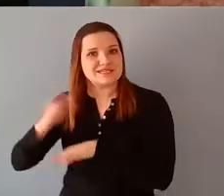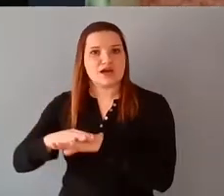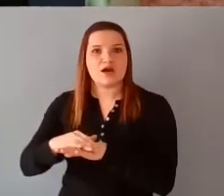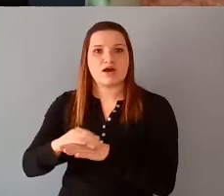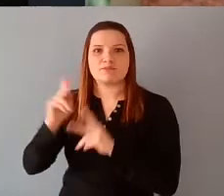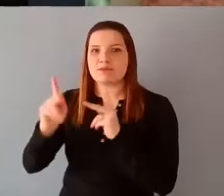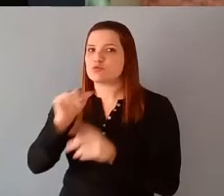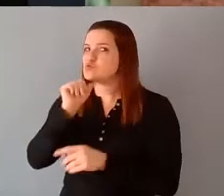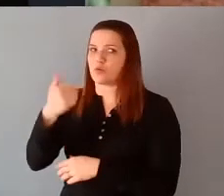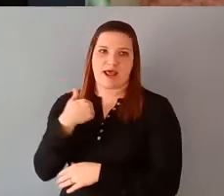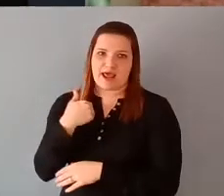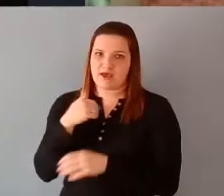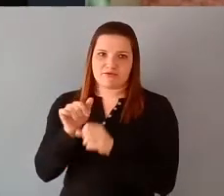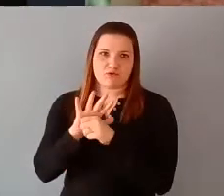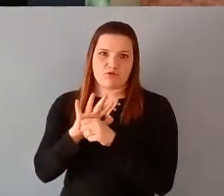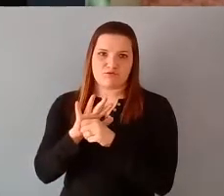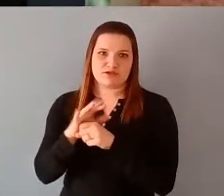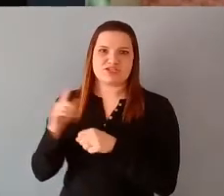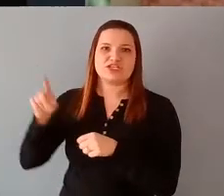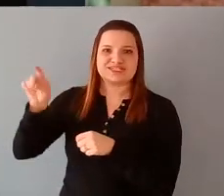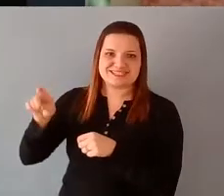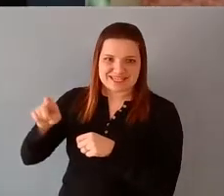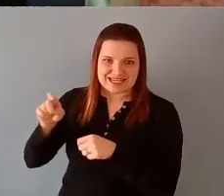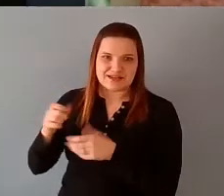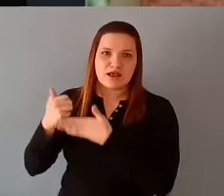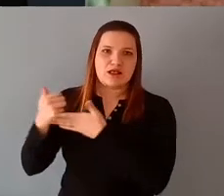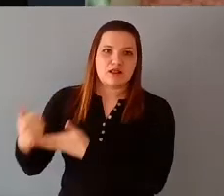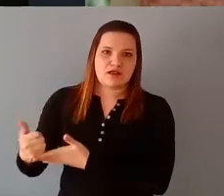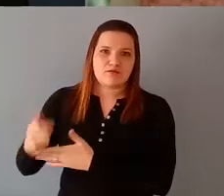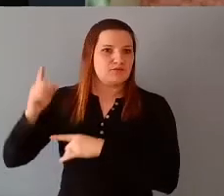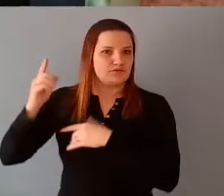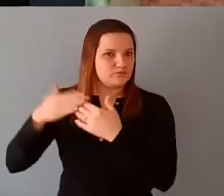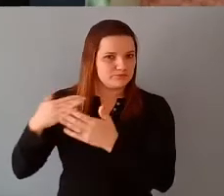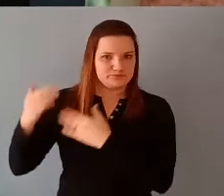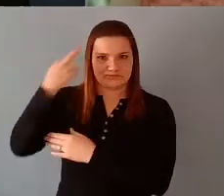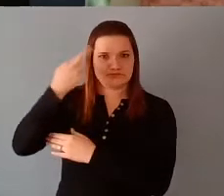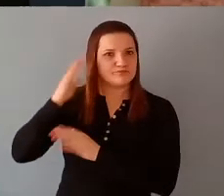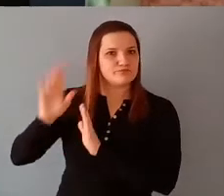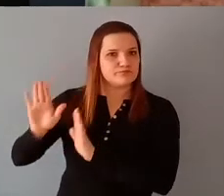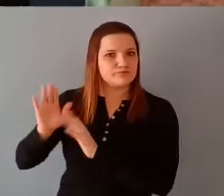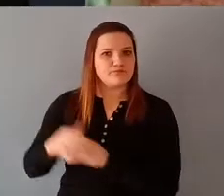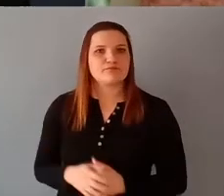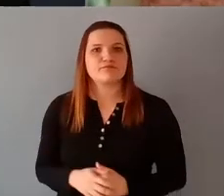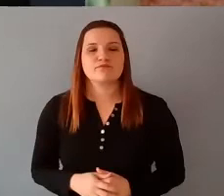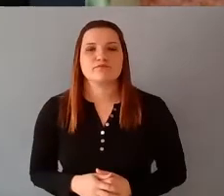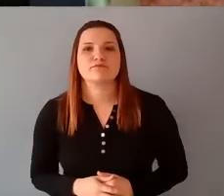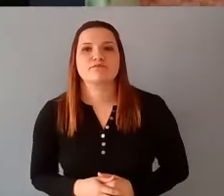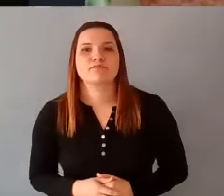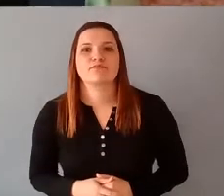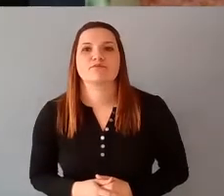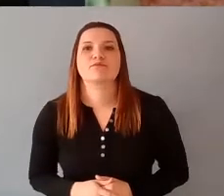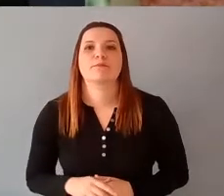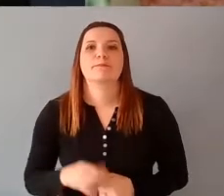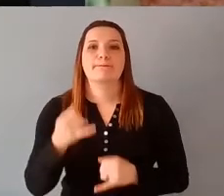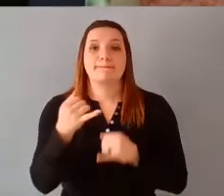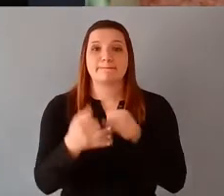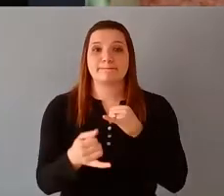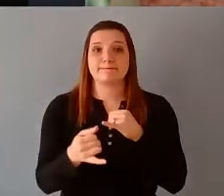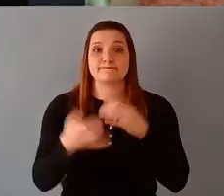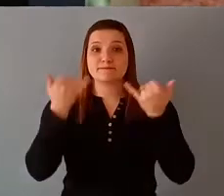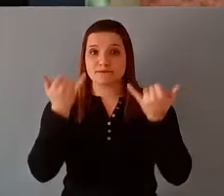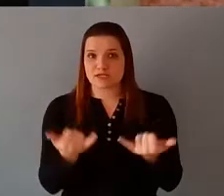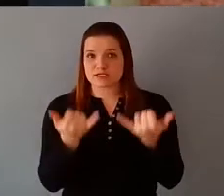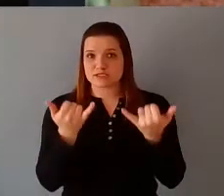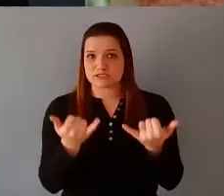need ventilation for various reasons. And then lastly, as of today,